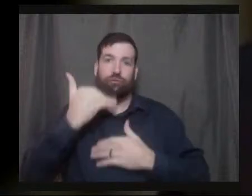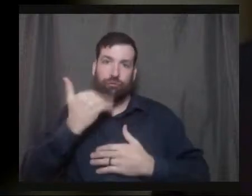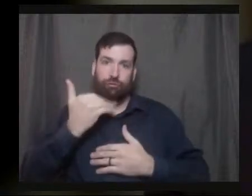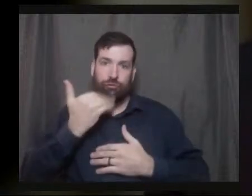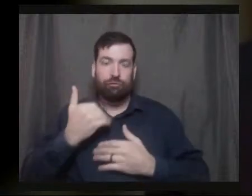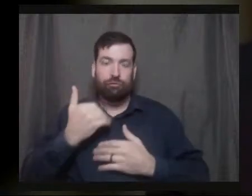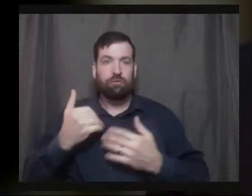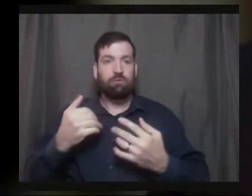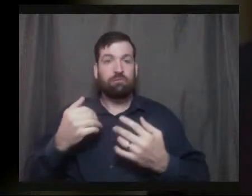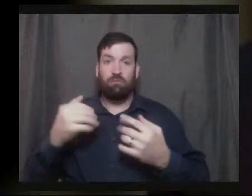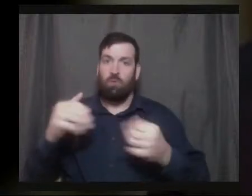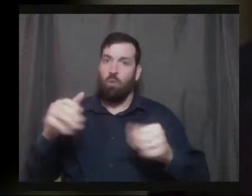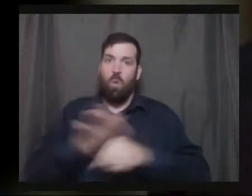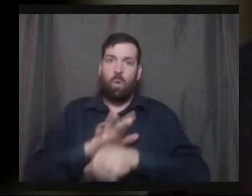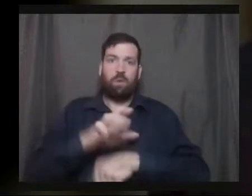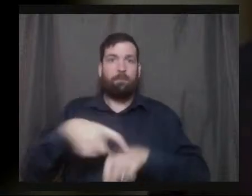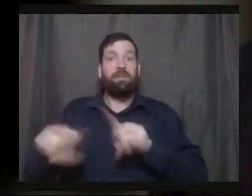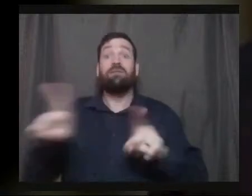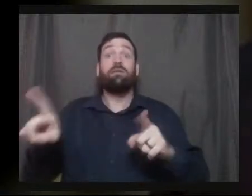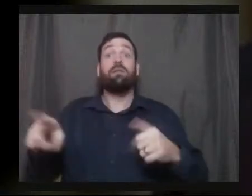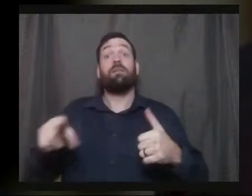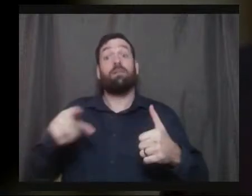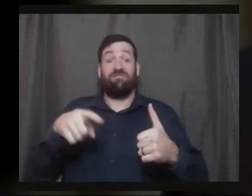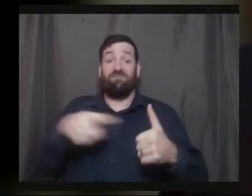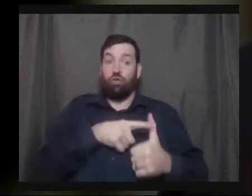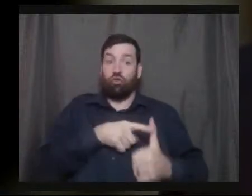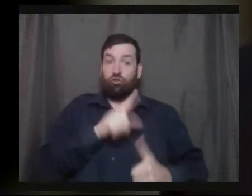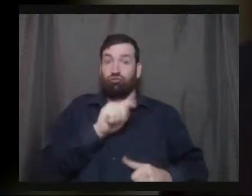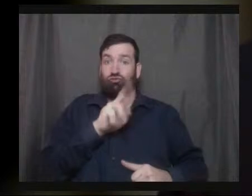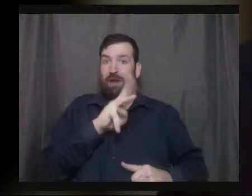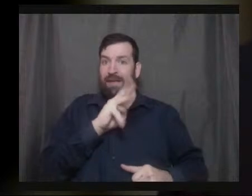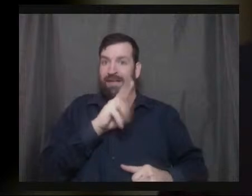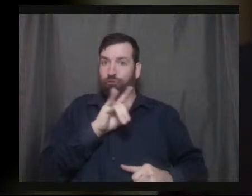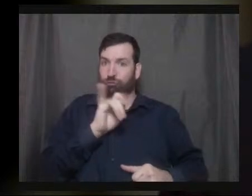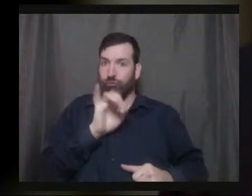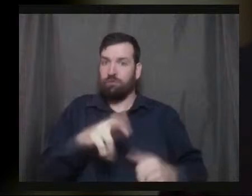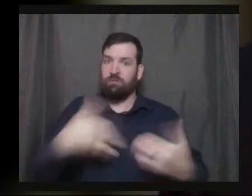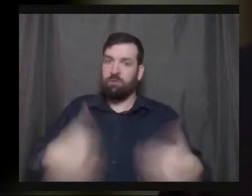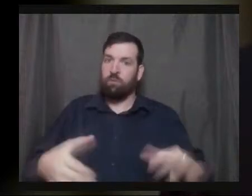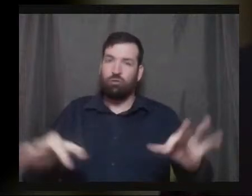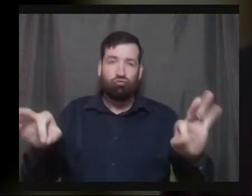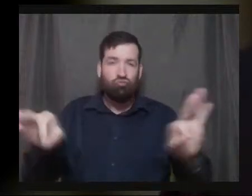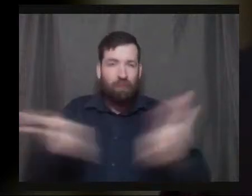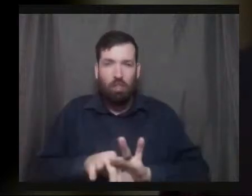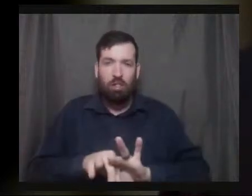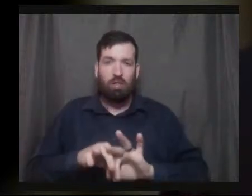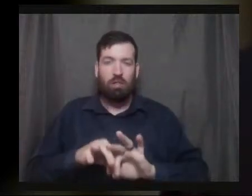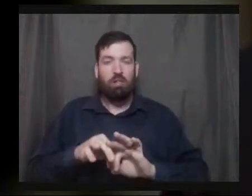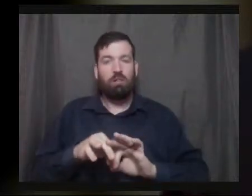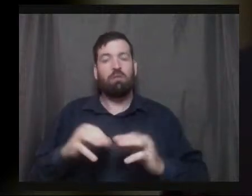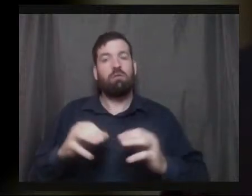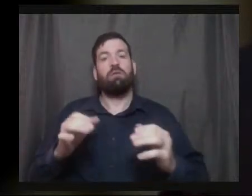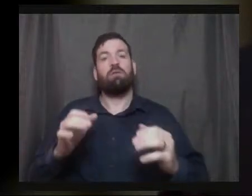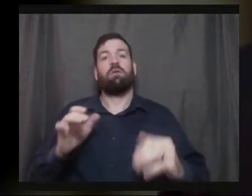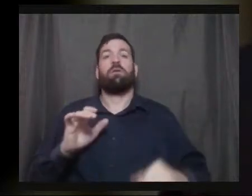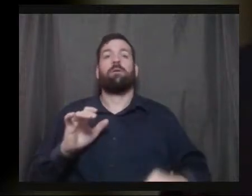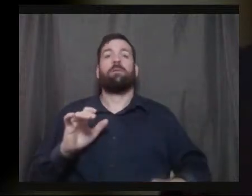of the pregnancy, but that first trimester is critical. And so there's certainly a lot